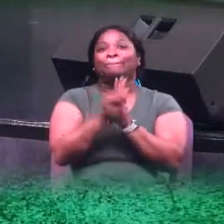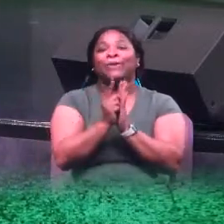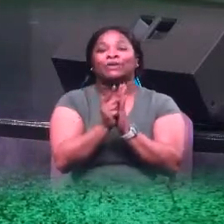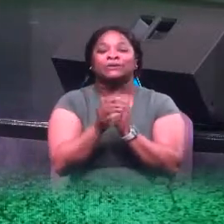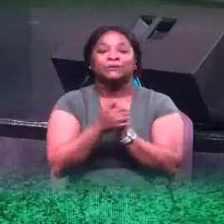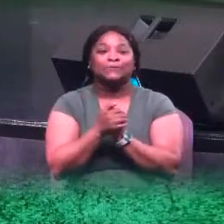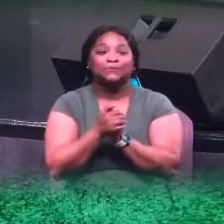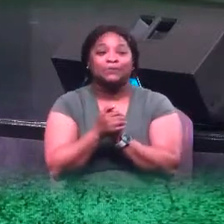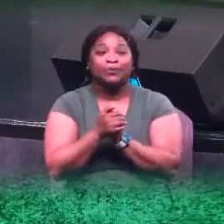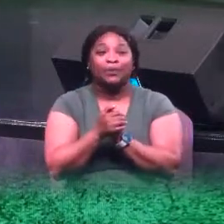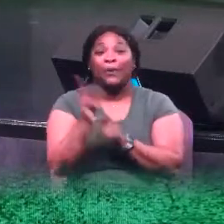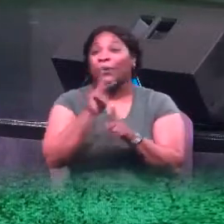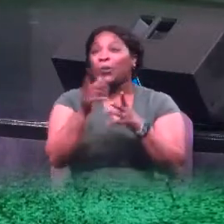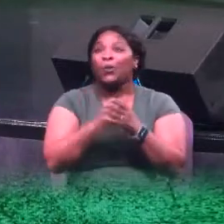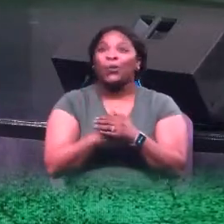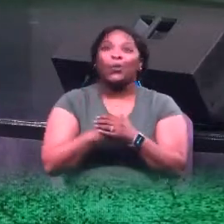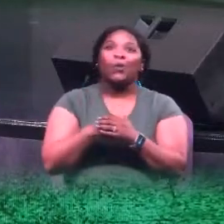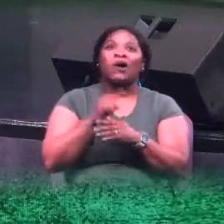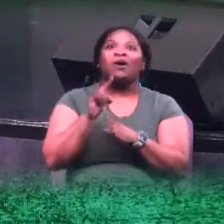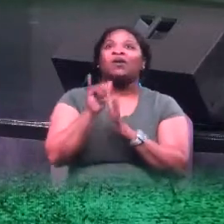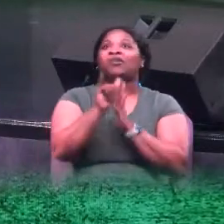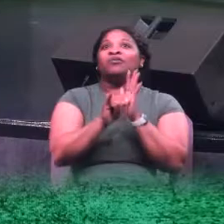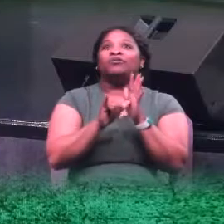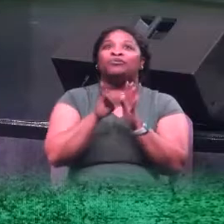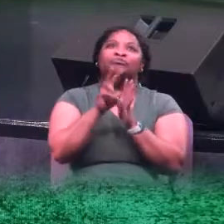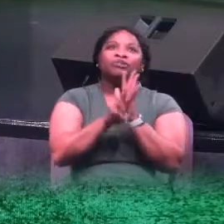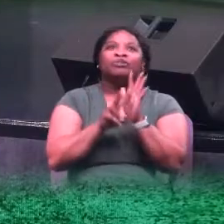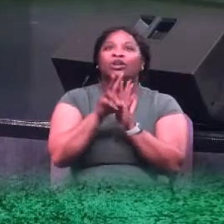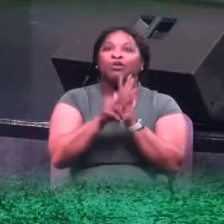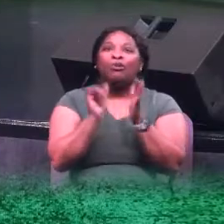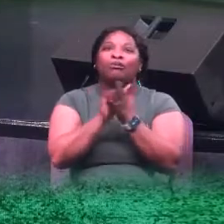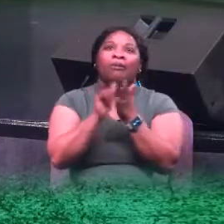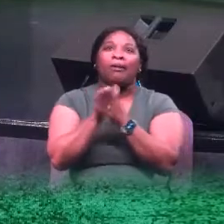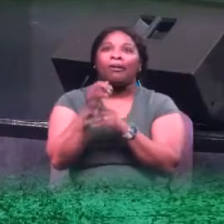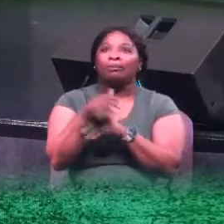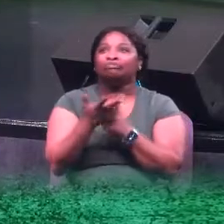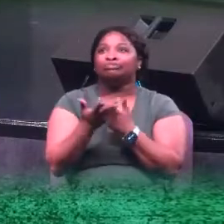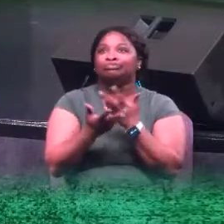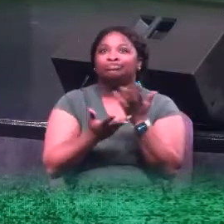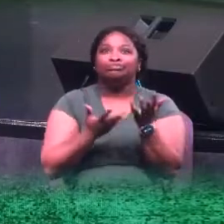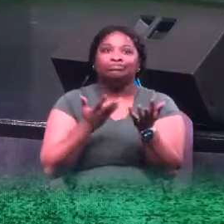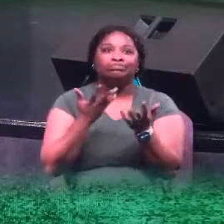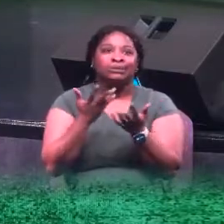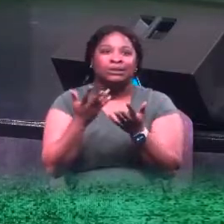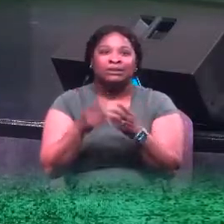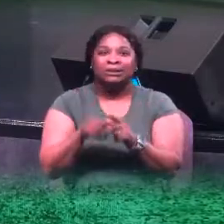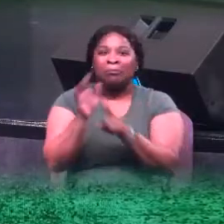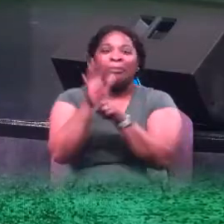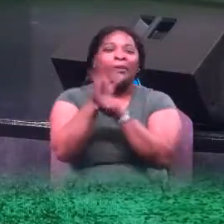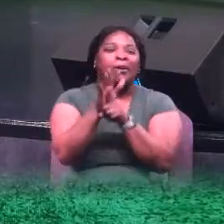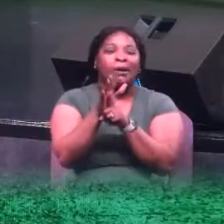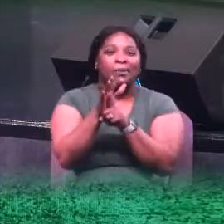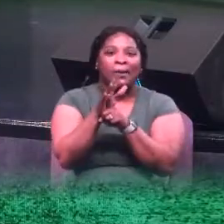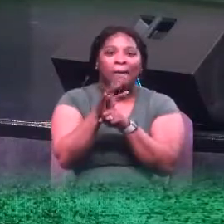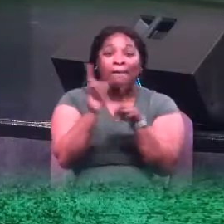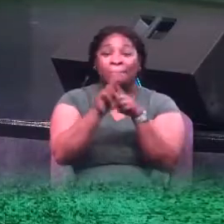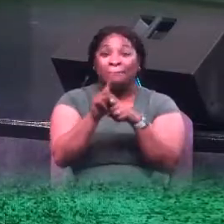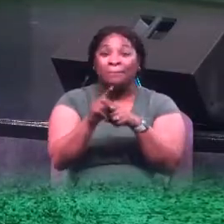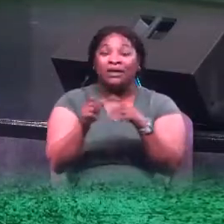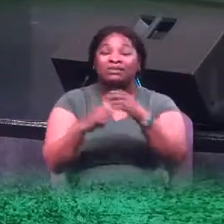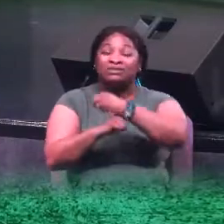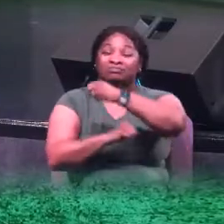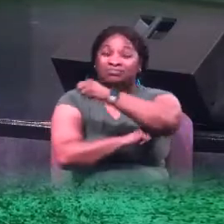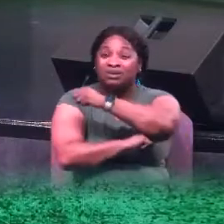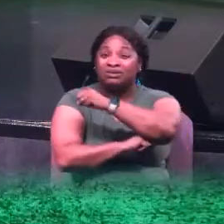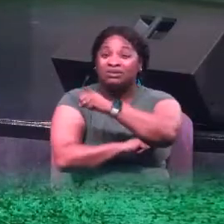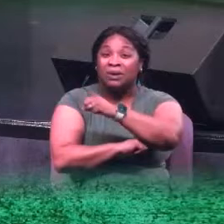People want viral videos. They don't want virtues and they don't want values. But it's the foundation of them, and the miracles are